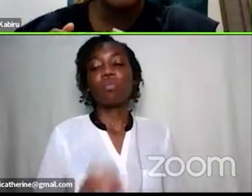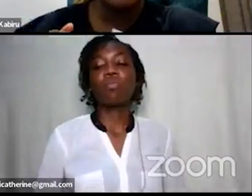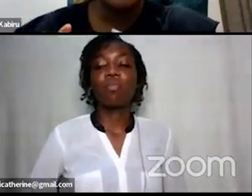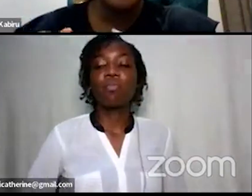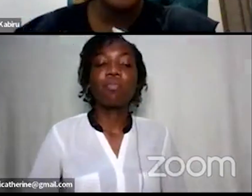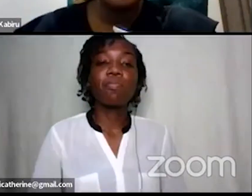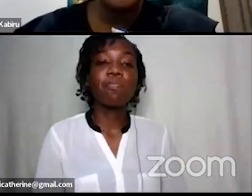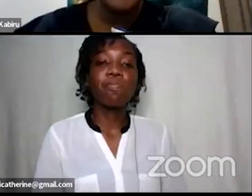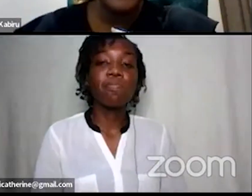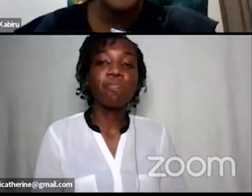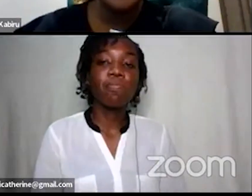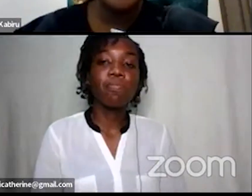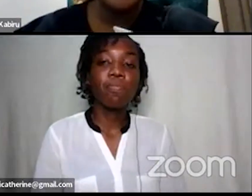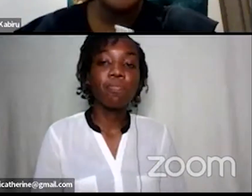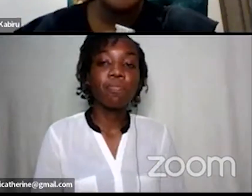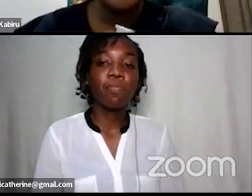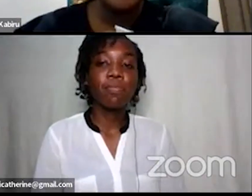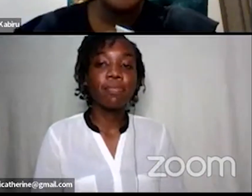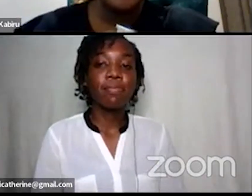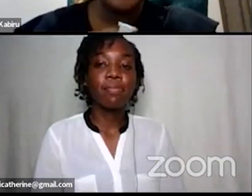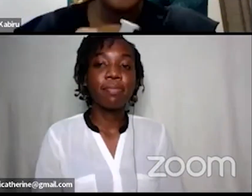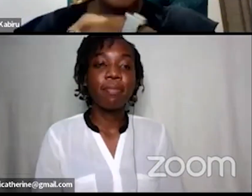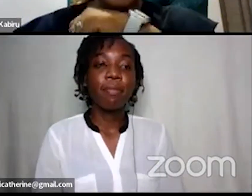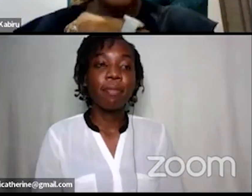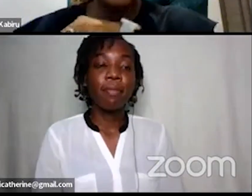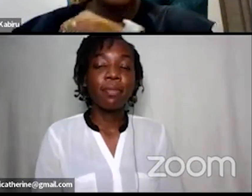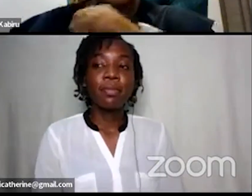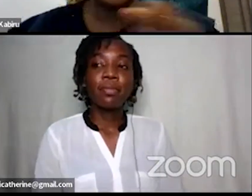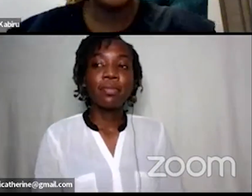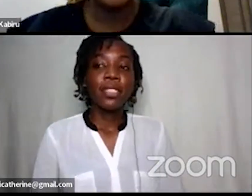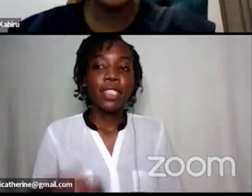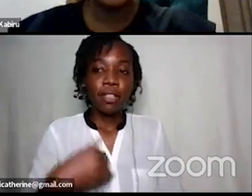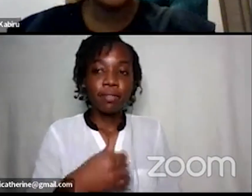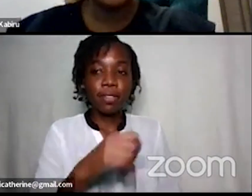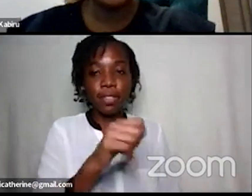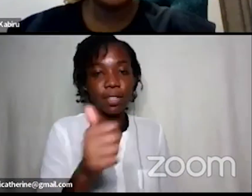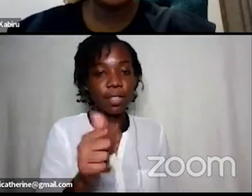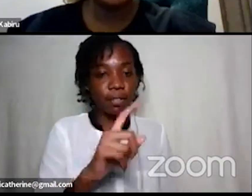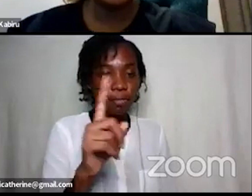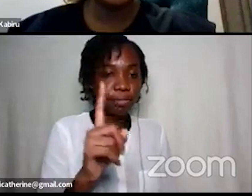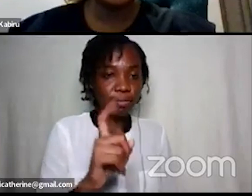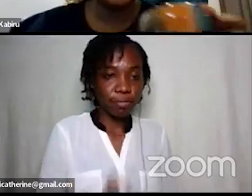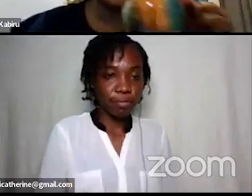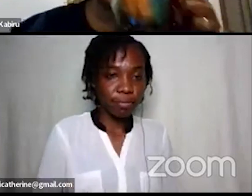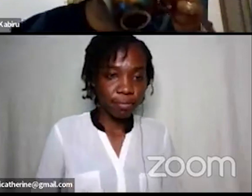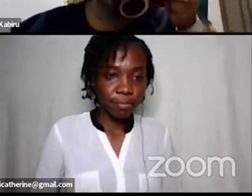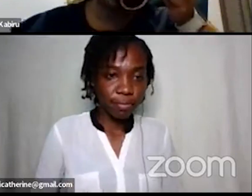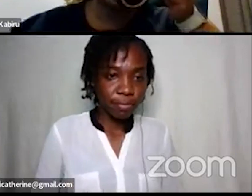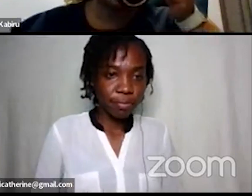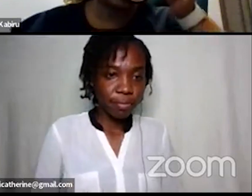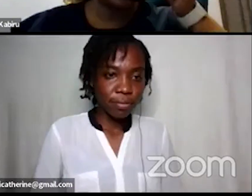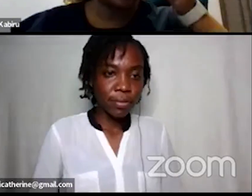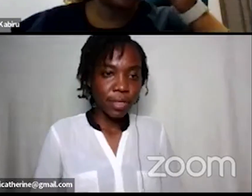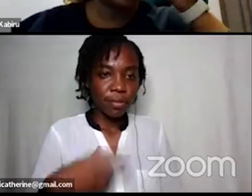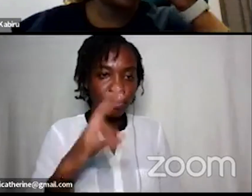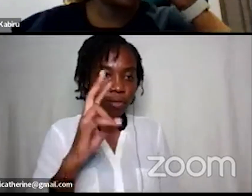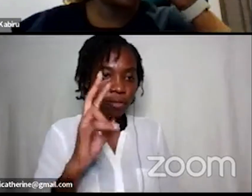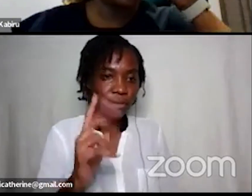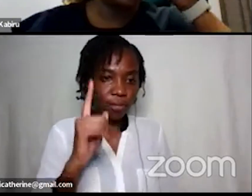Oh, okay. Yeah. There's another question here. Okay, there are 2 questions. One